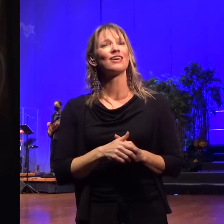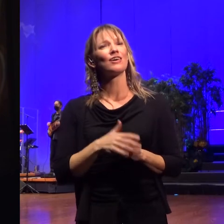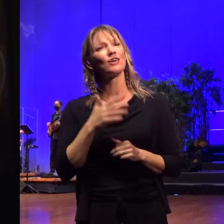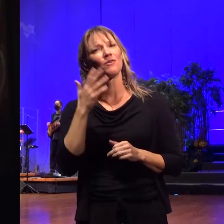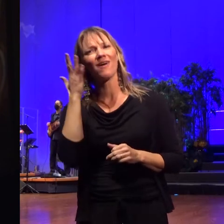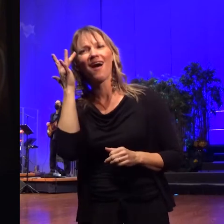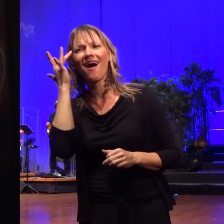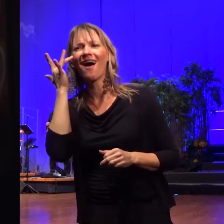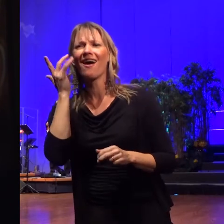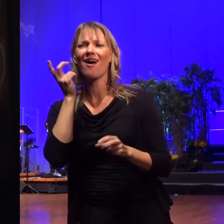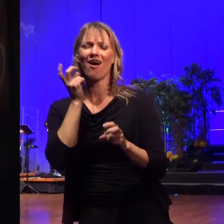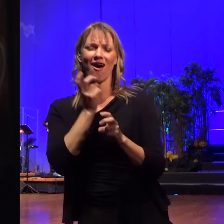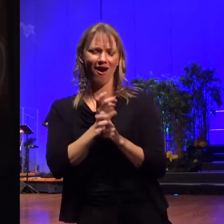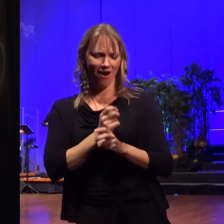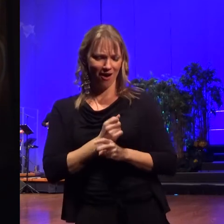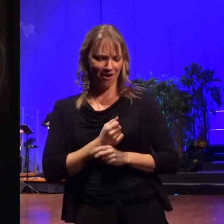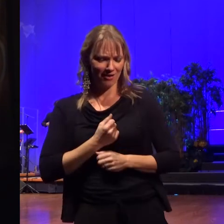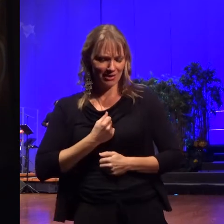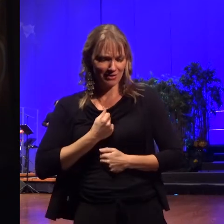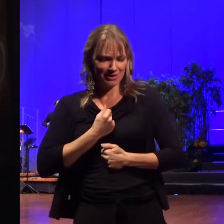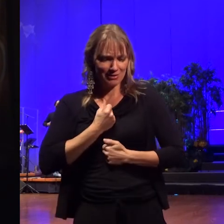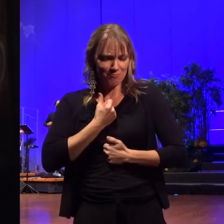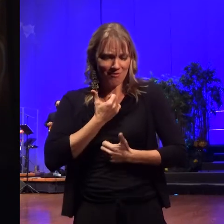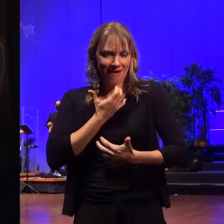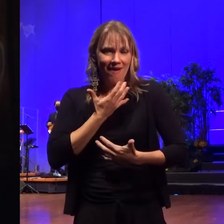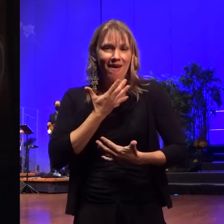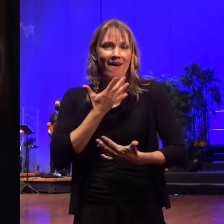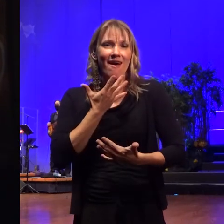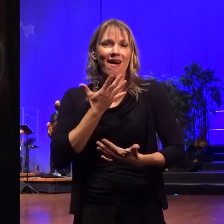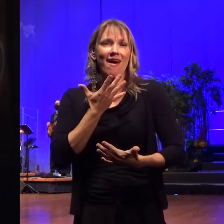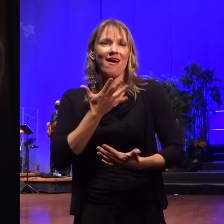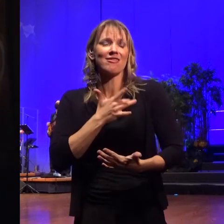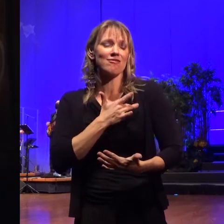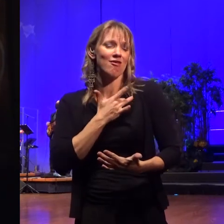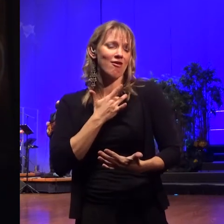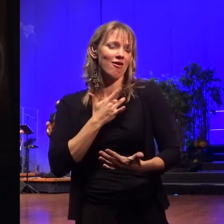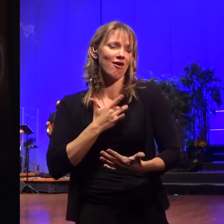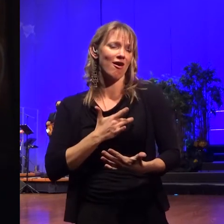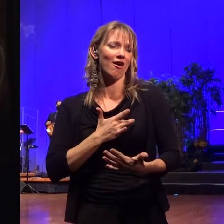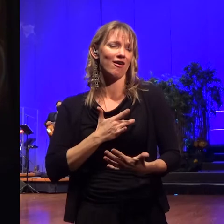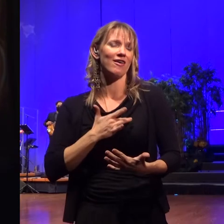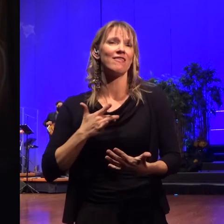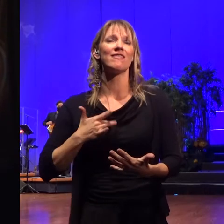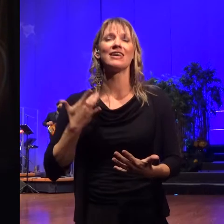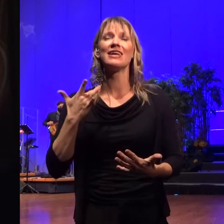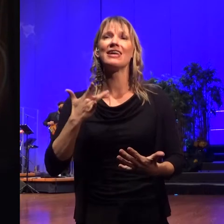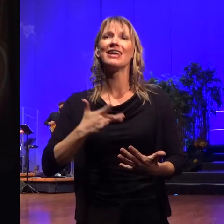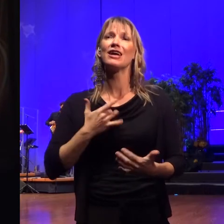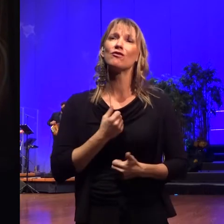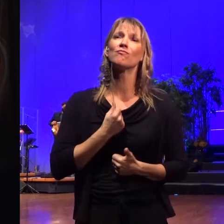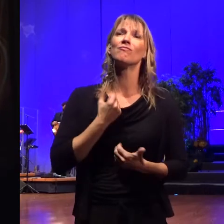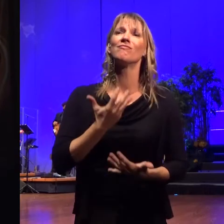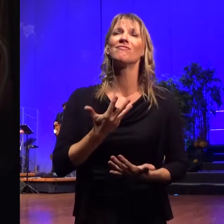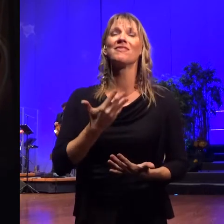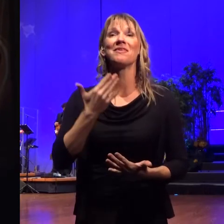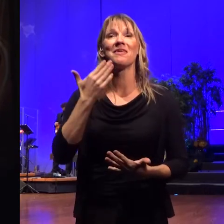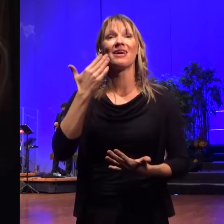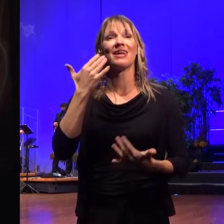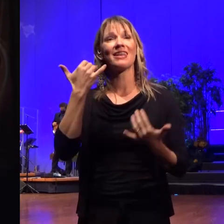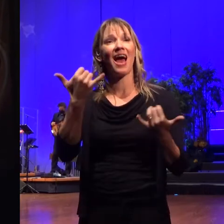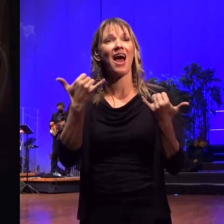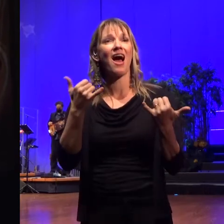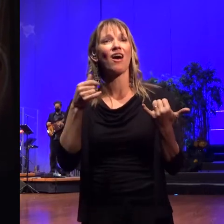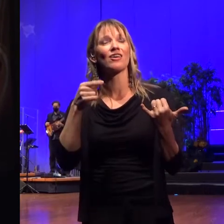hard to say the things right in my heart, the way I feel? Now you're so